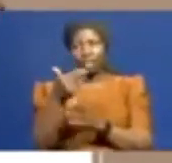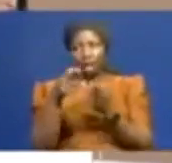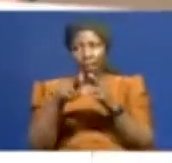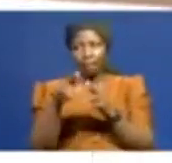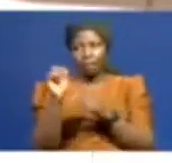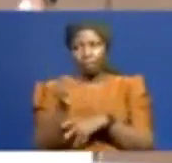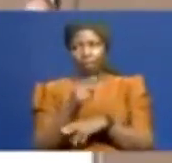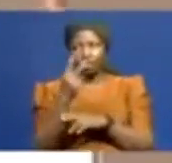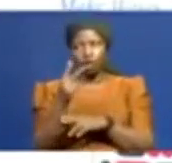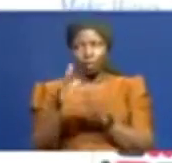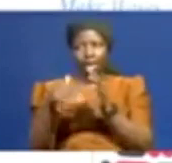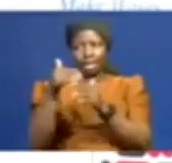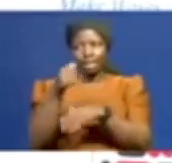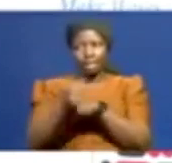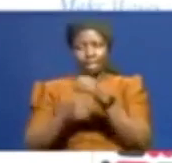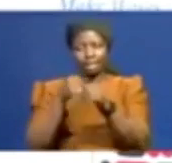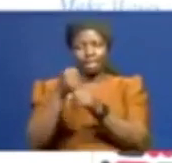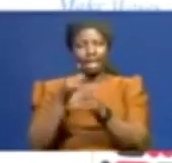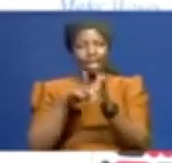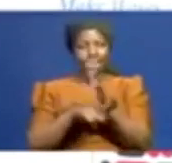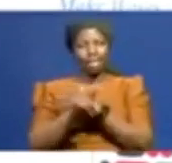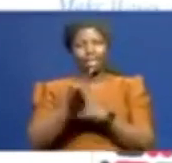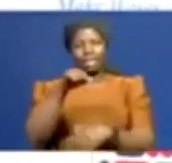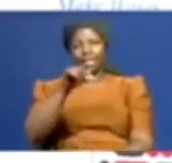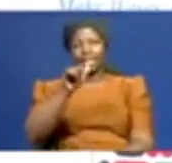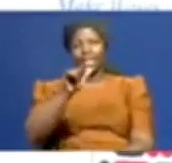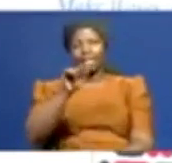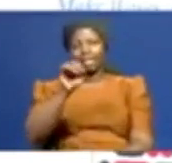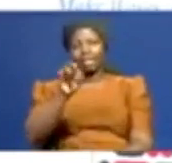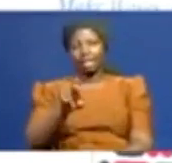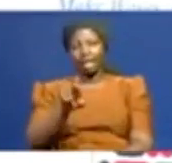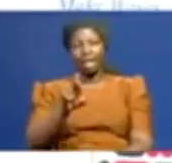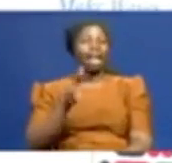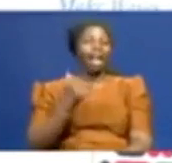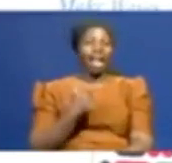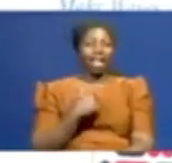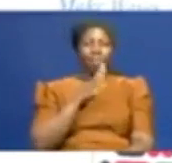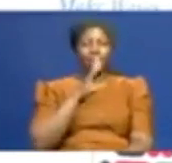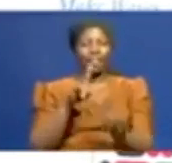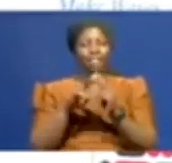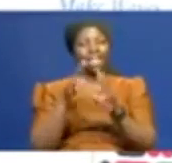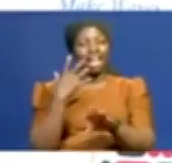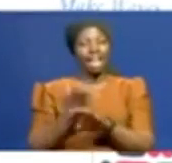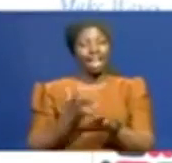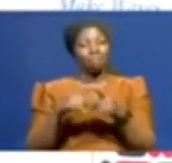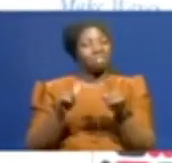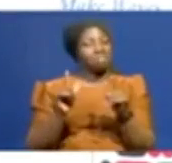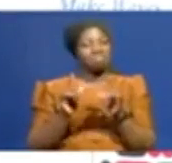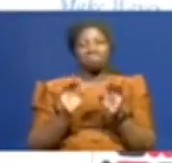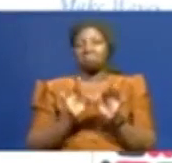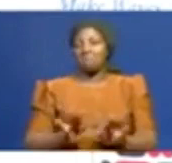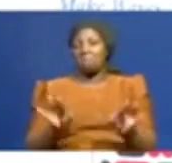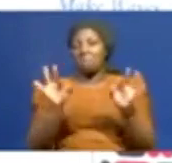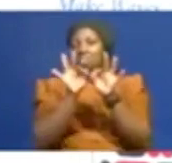ujao jijini Doha, Qatar. Swimming has been a bit hard, but it's worth it because